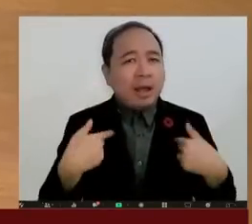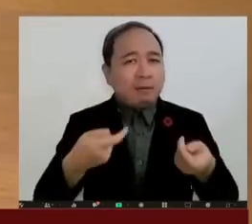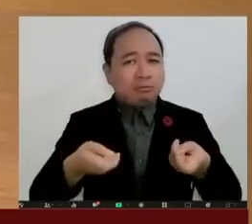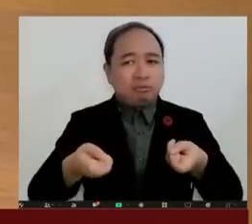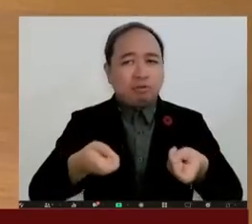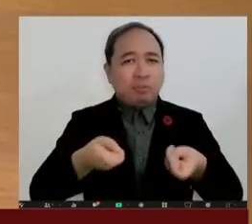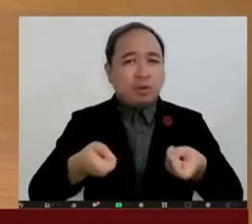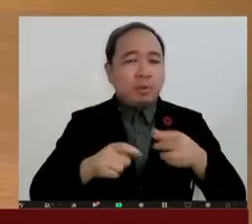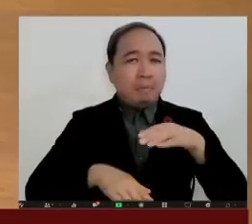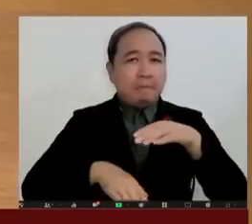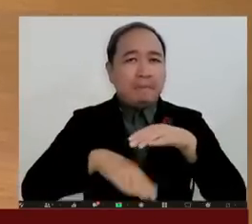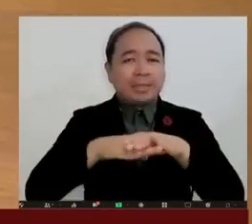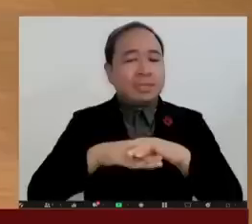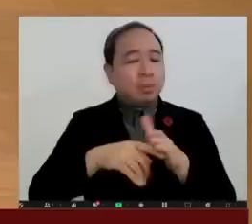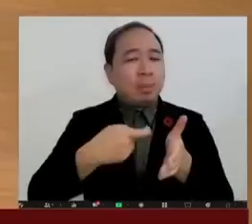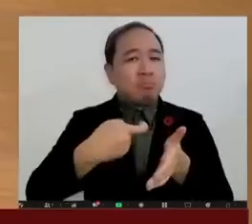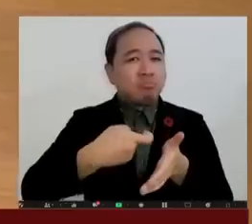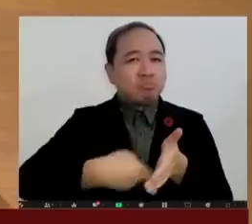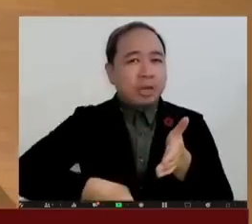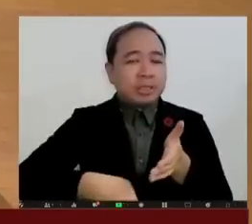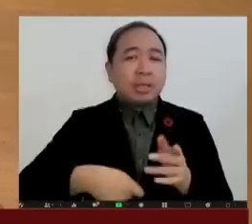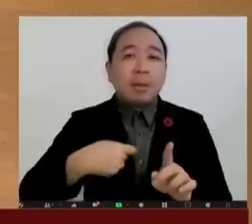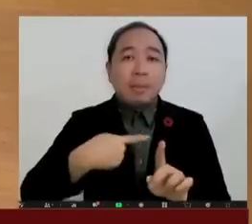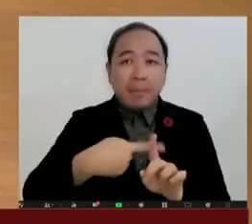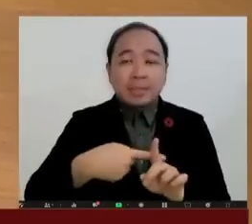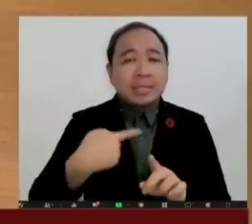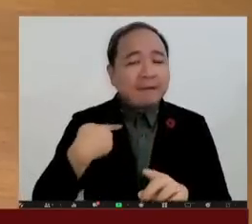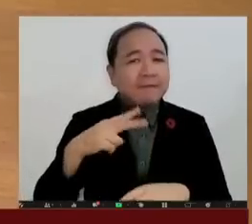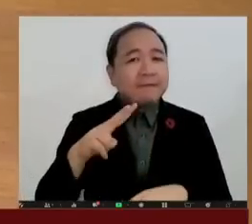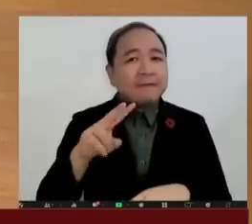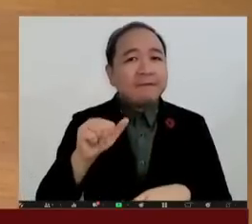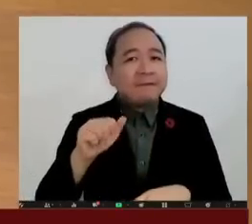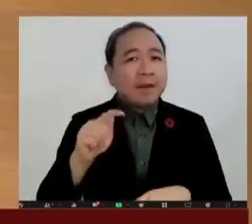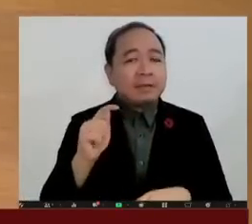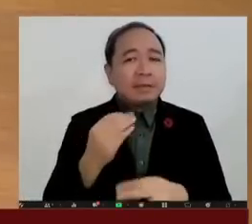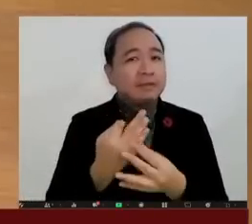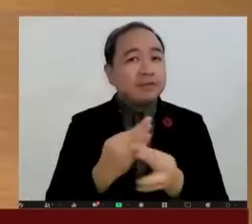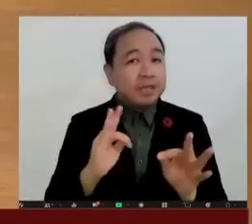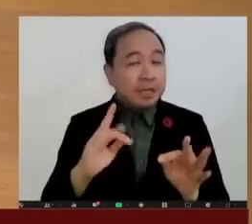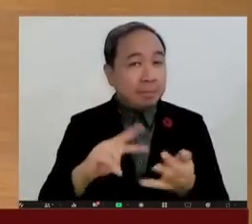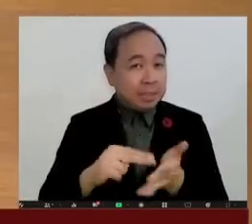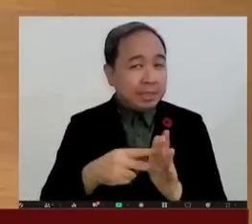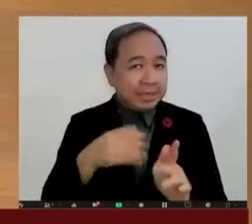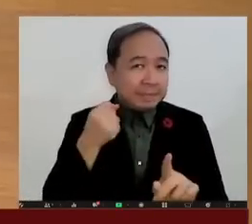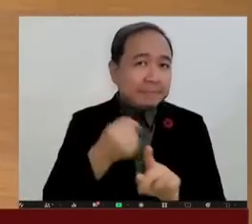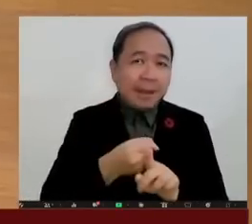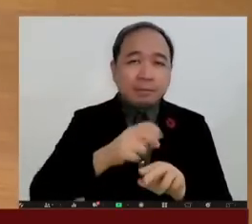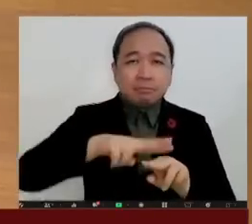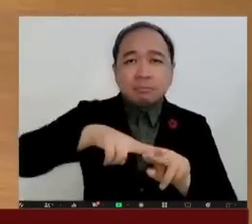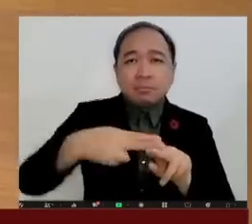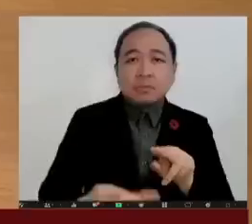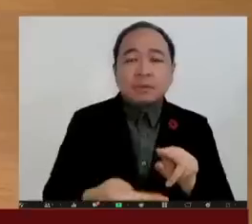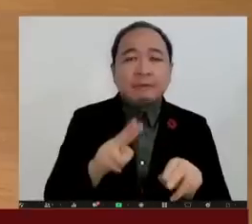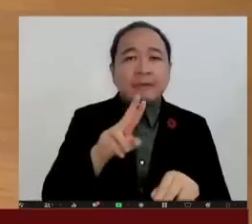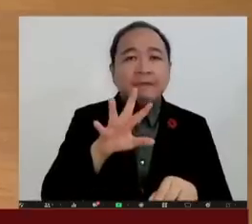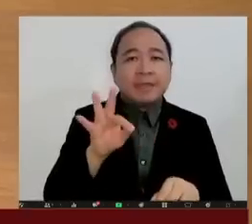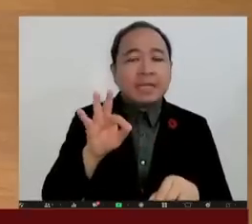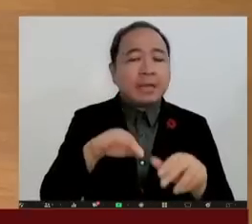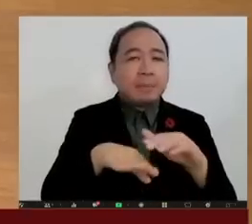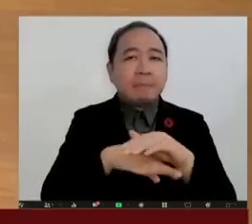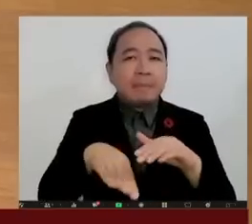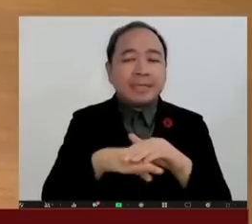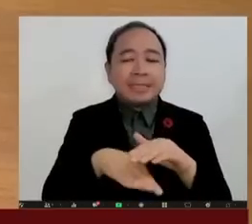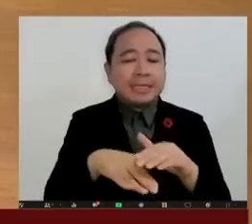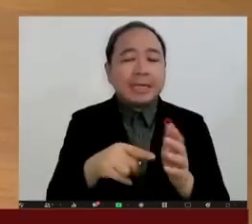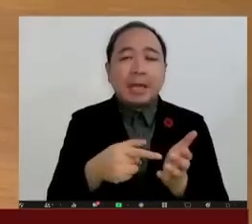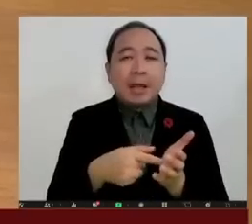implemented, strategic VAT exemptions also lowered the prices of 59 essential medications, such as those for